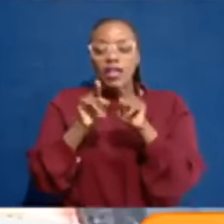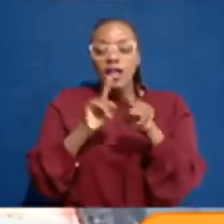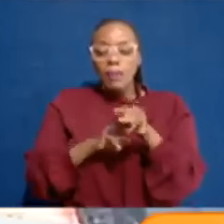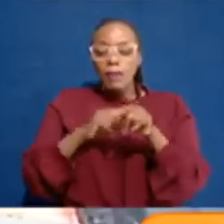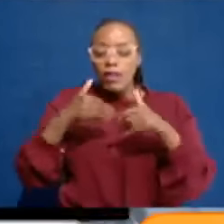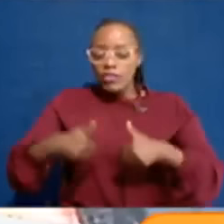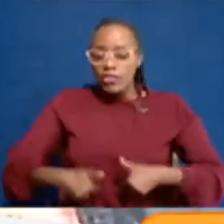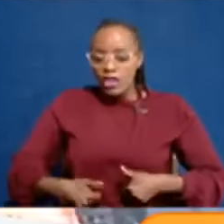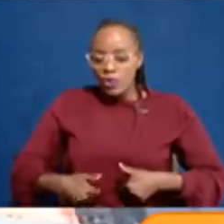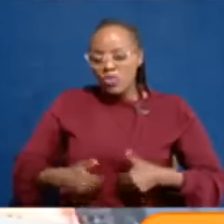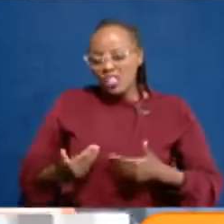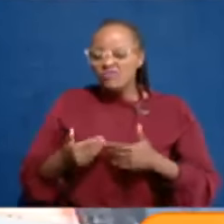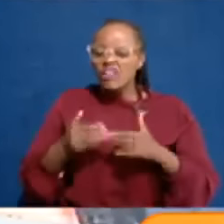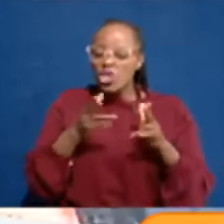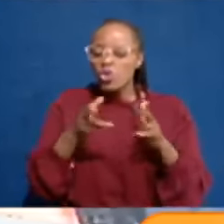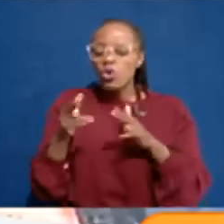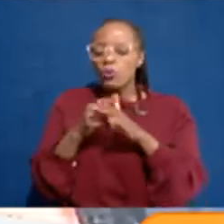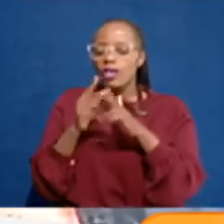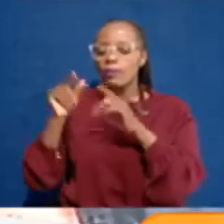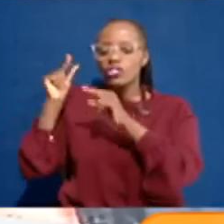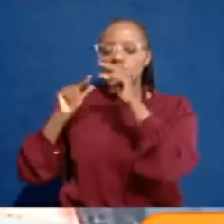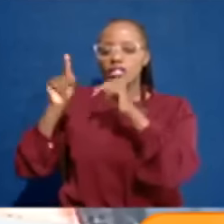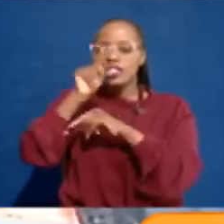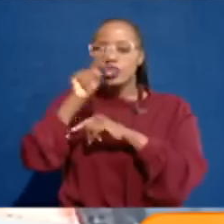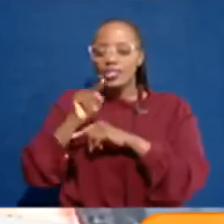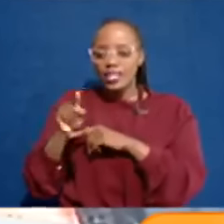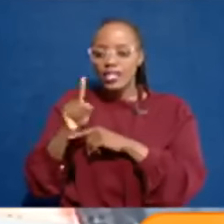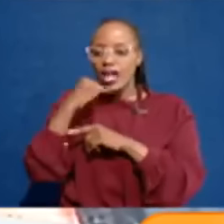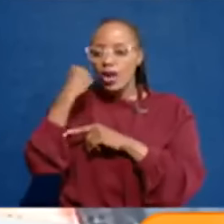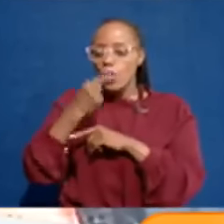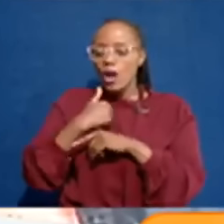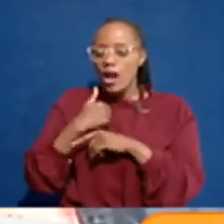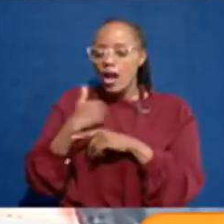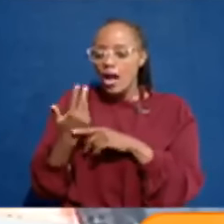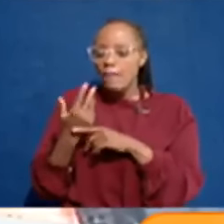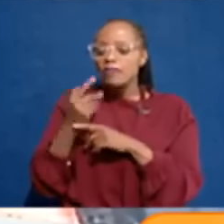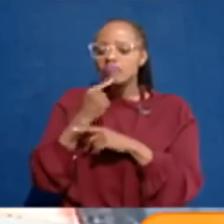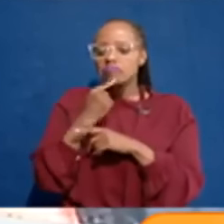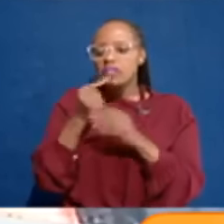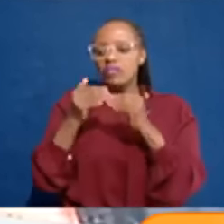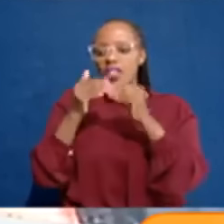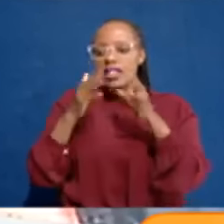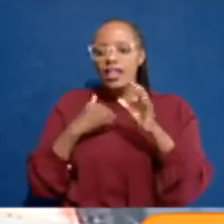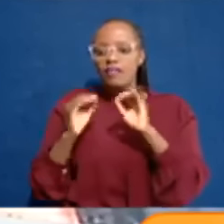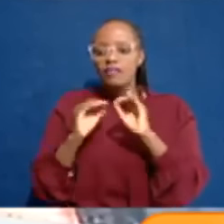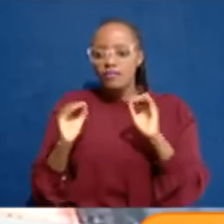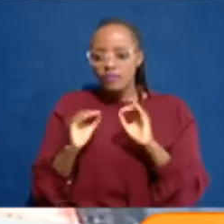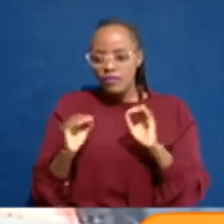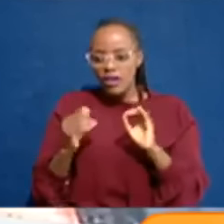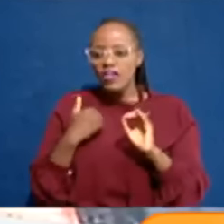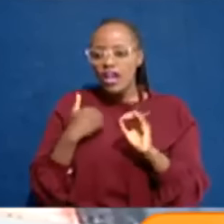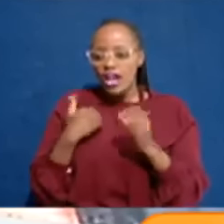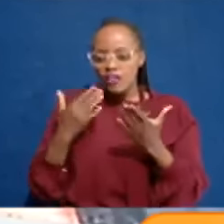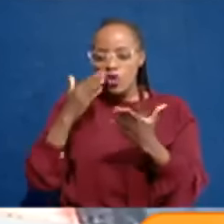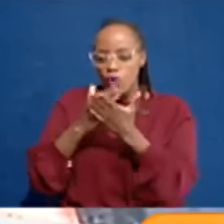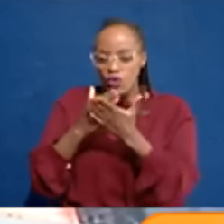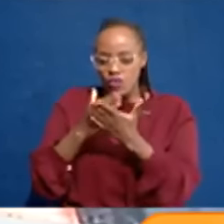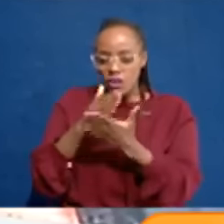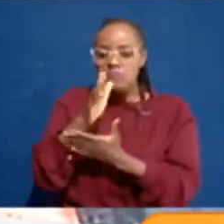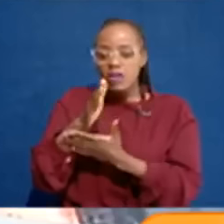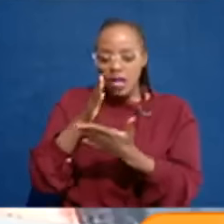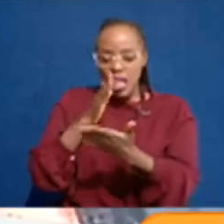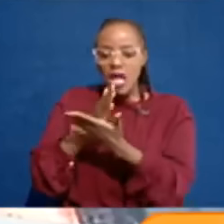Youth, commonly referred to as Gen Zs, who have been perceived as leaderless, have come out to assert their right to